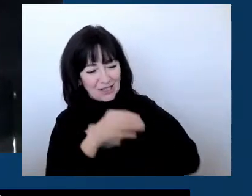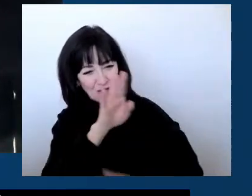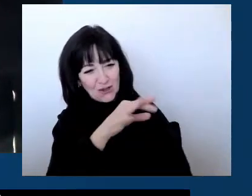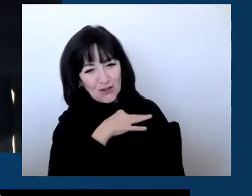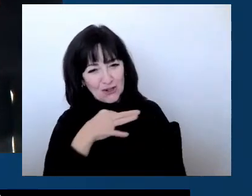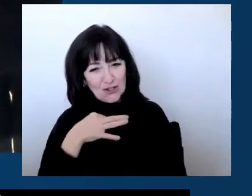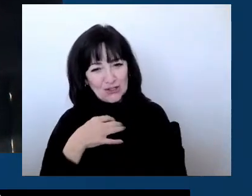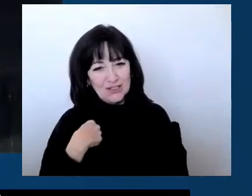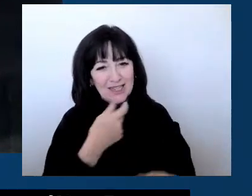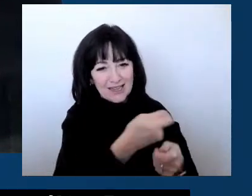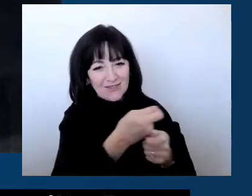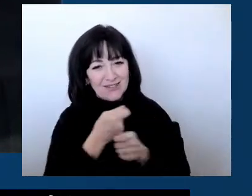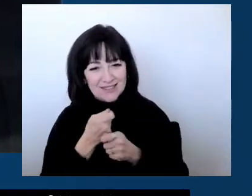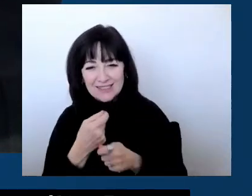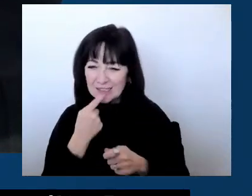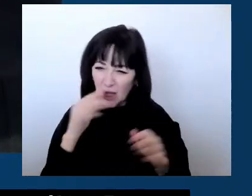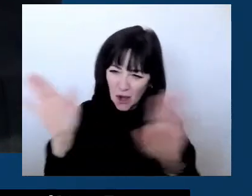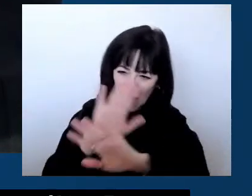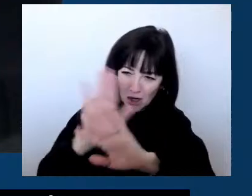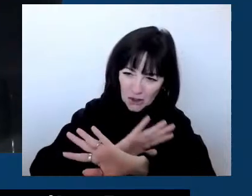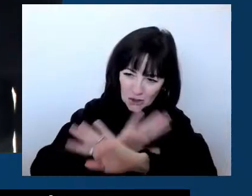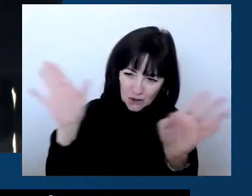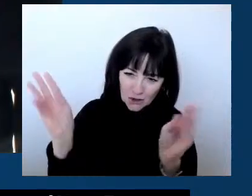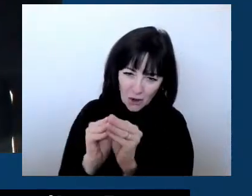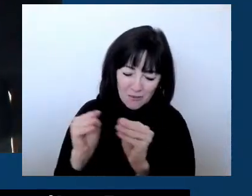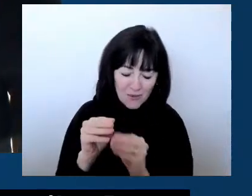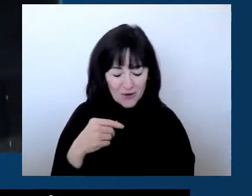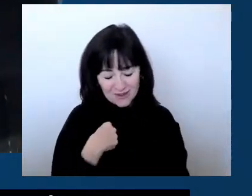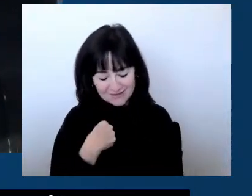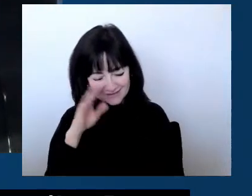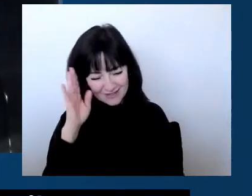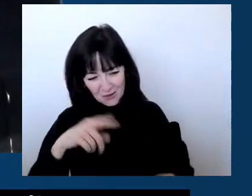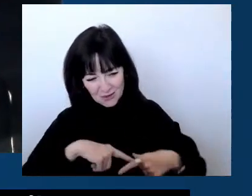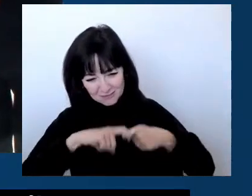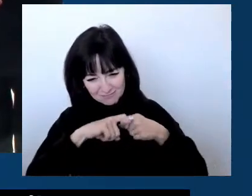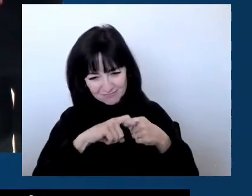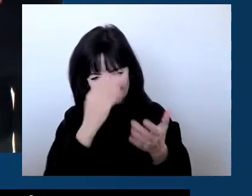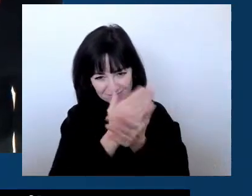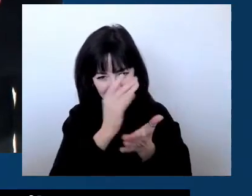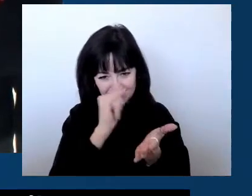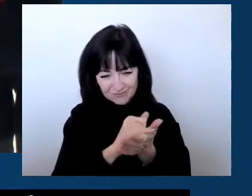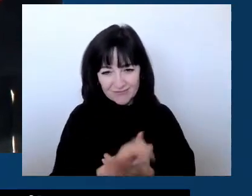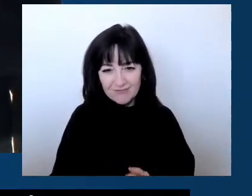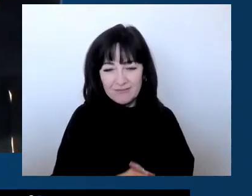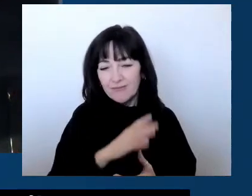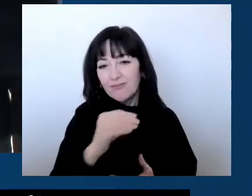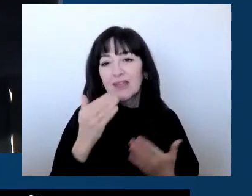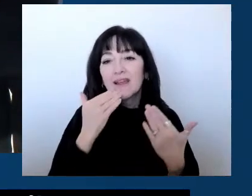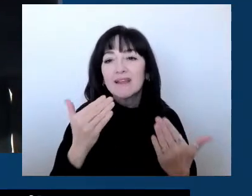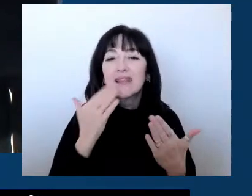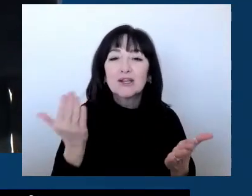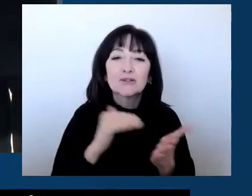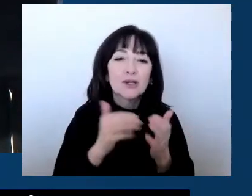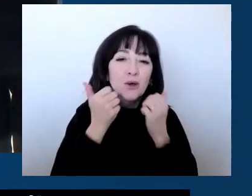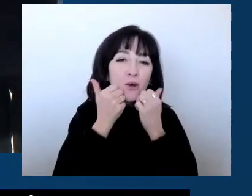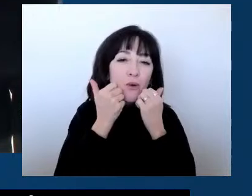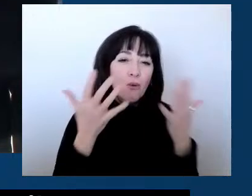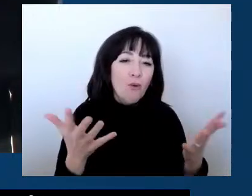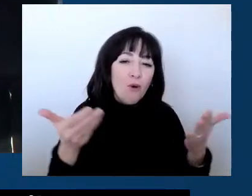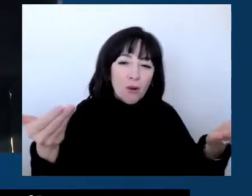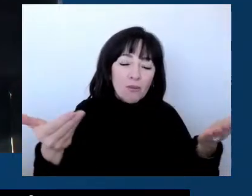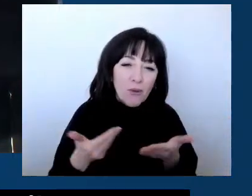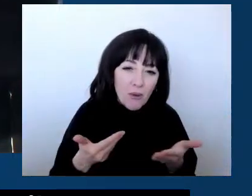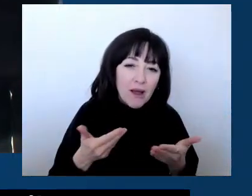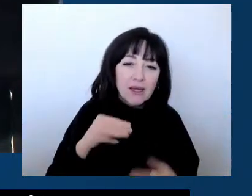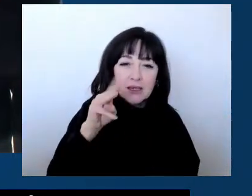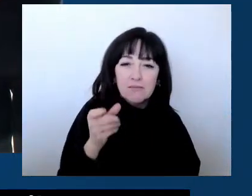I promise to take a break from that. And again, thanks for just this warm welcome. I see the mayor's here, the